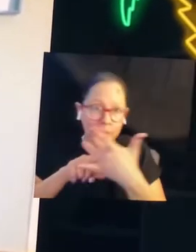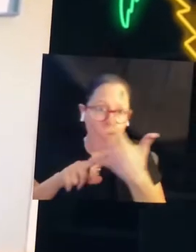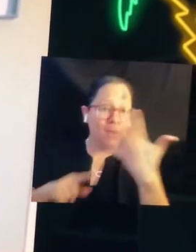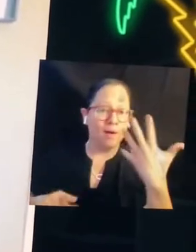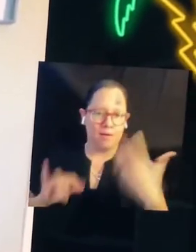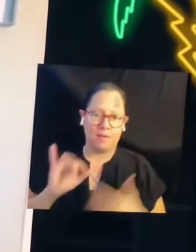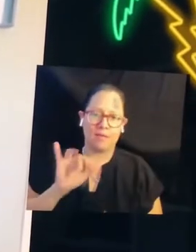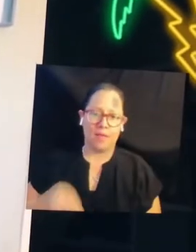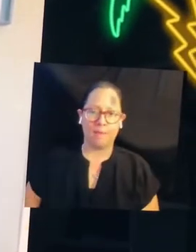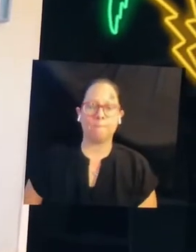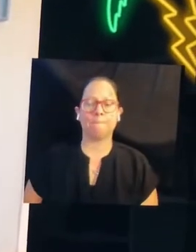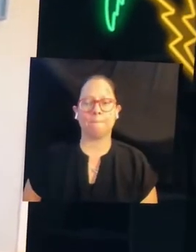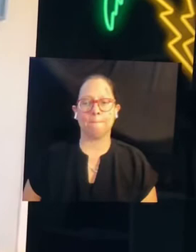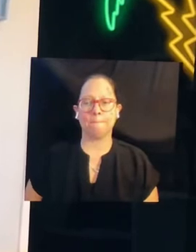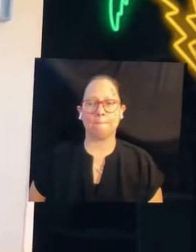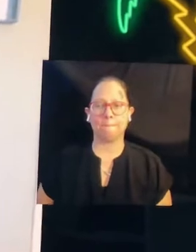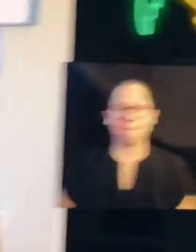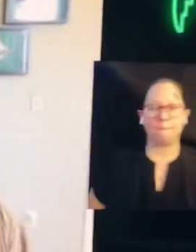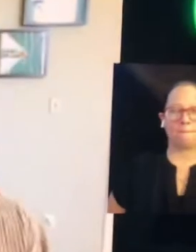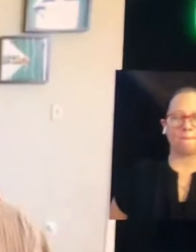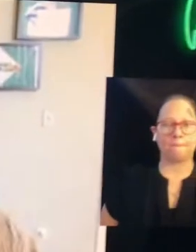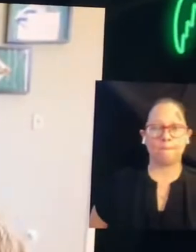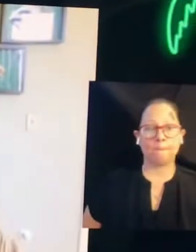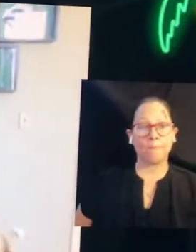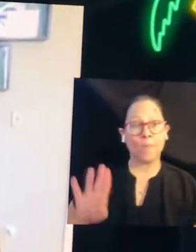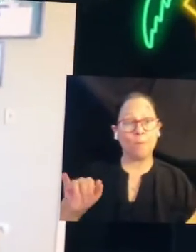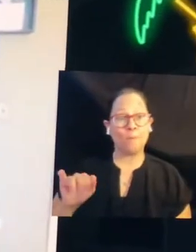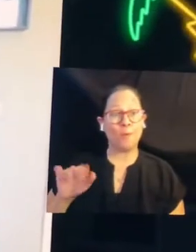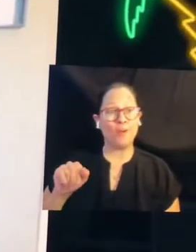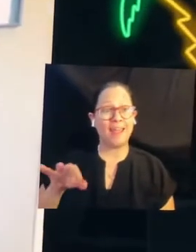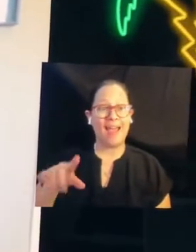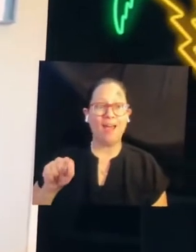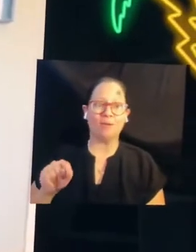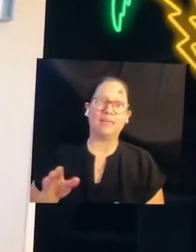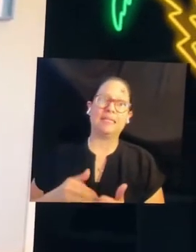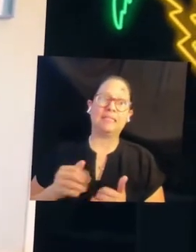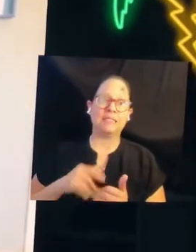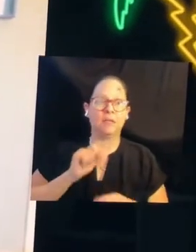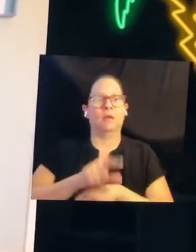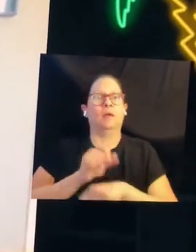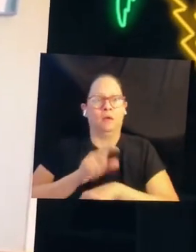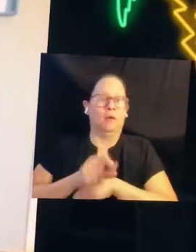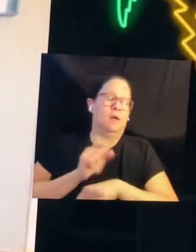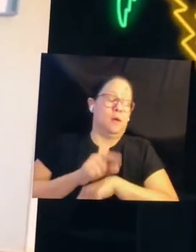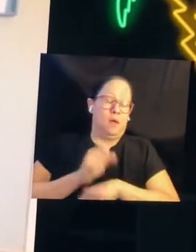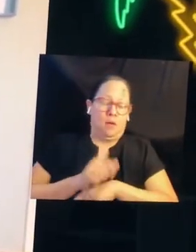terms of preventing burnout, it's really up to you to decide that this day